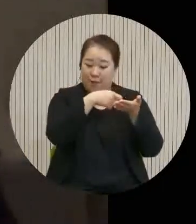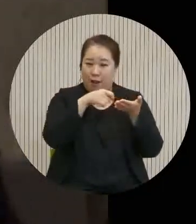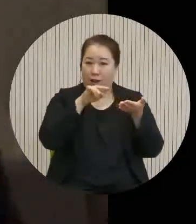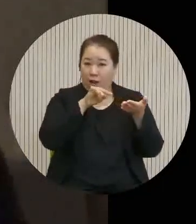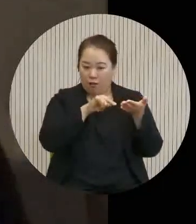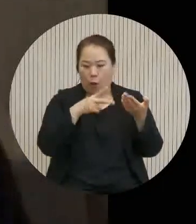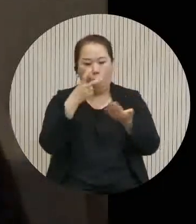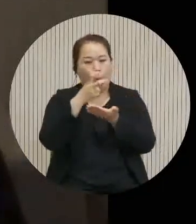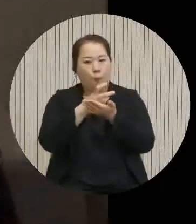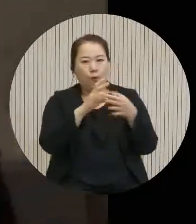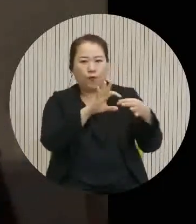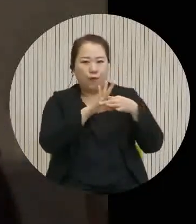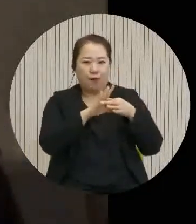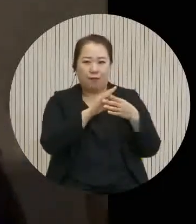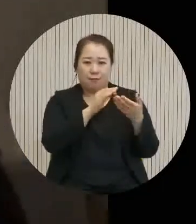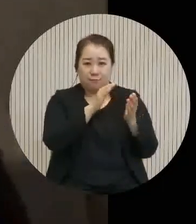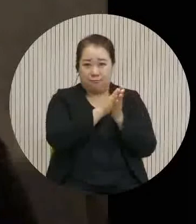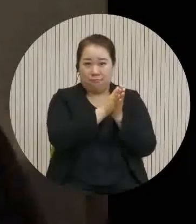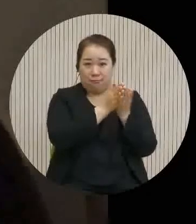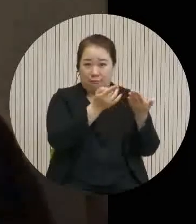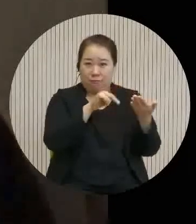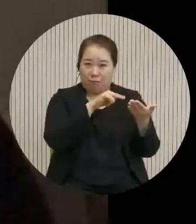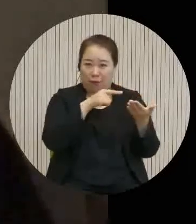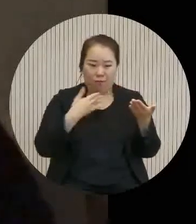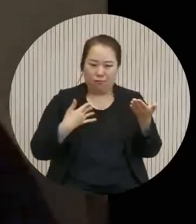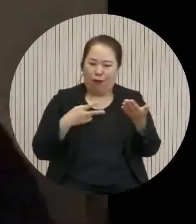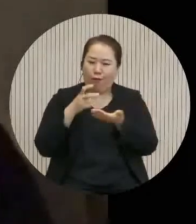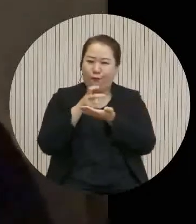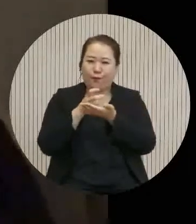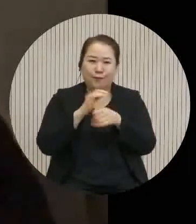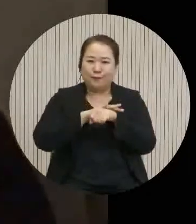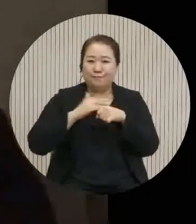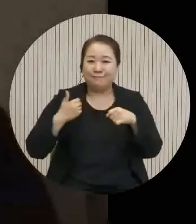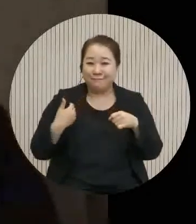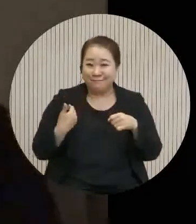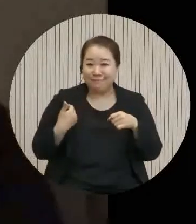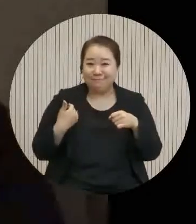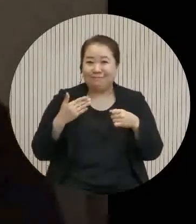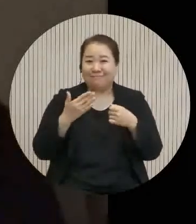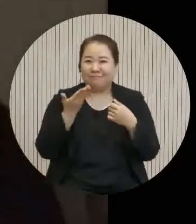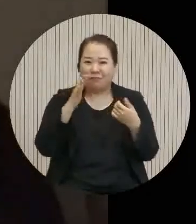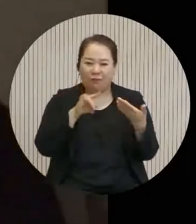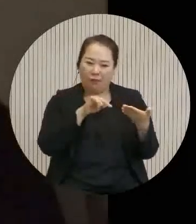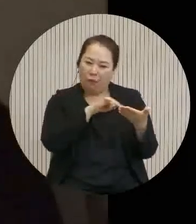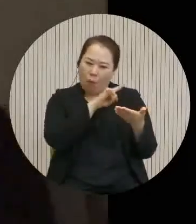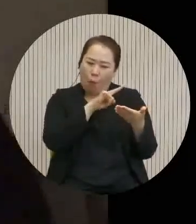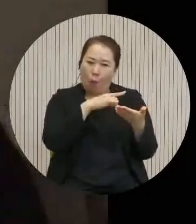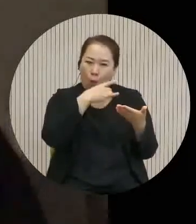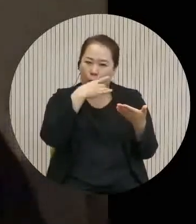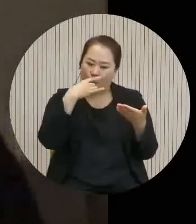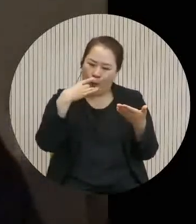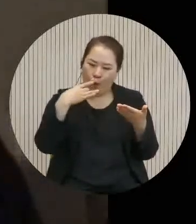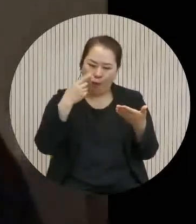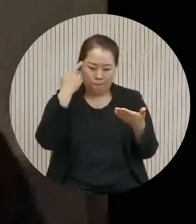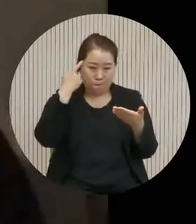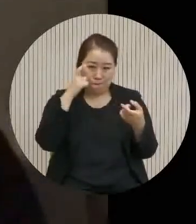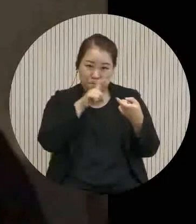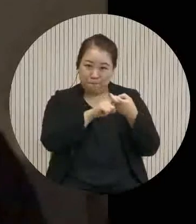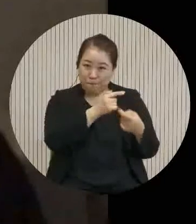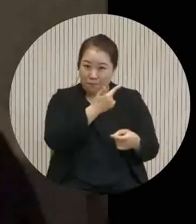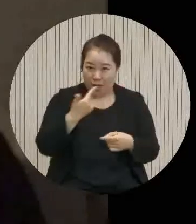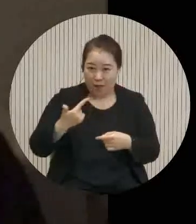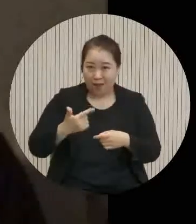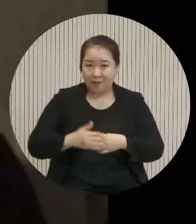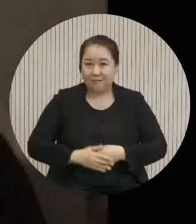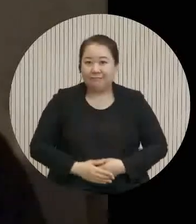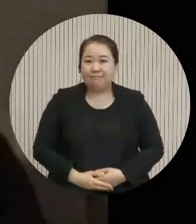don't care about the law. I never wanted to go to law school, but it was so interesting, so well done. I